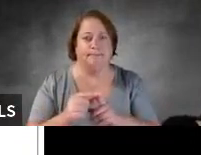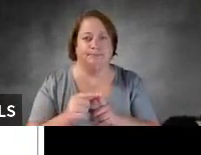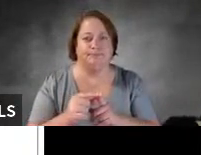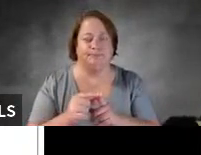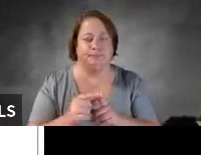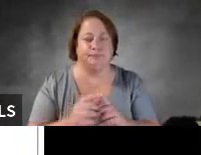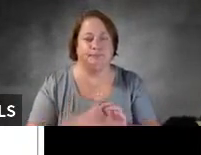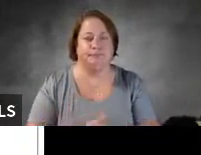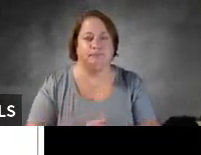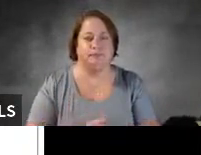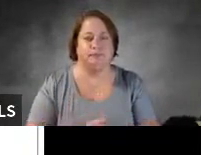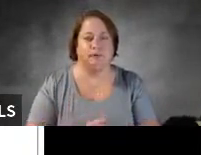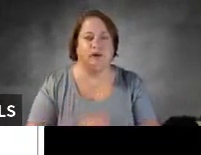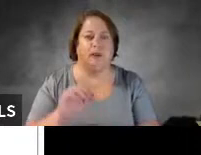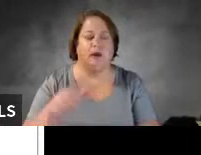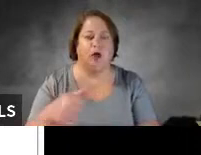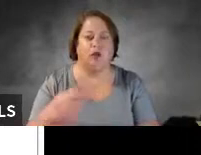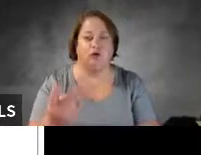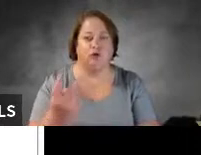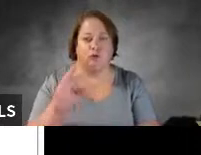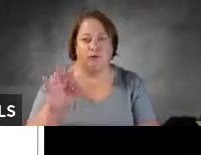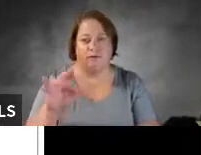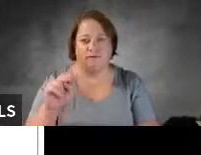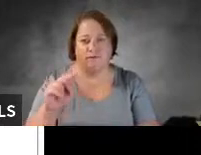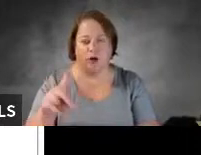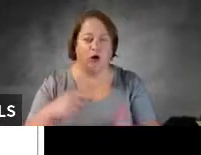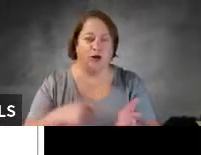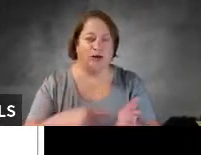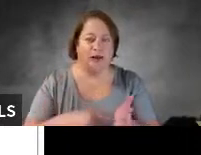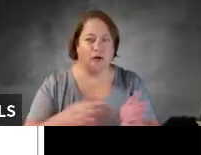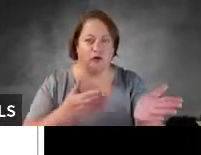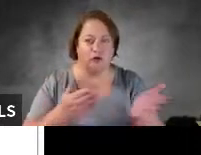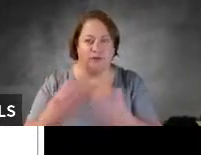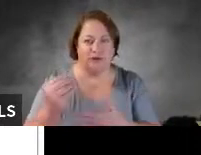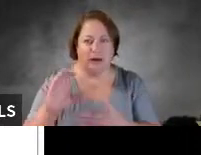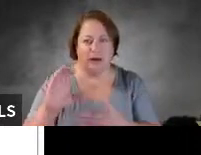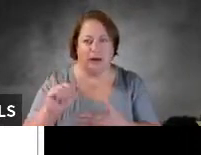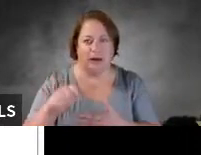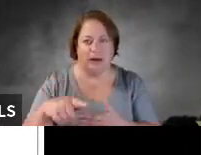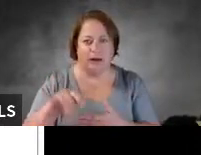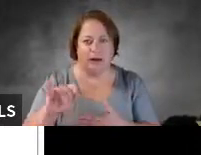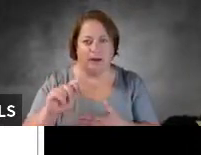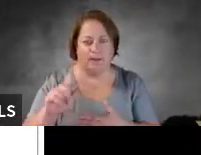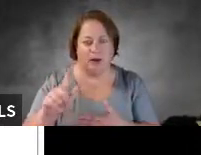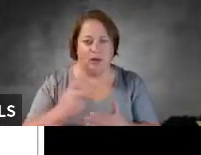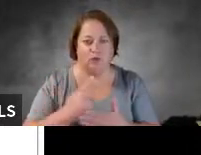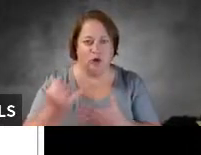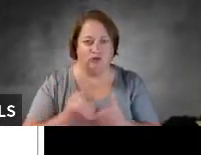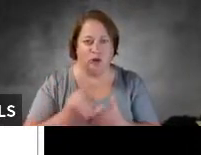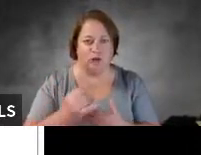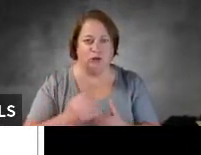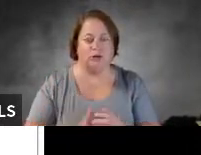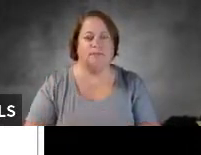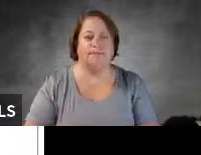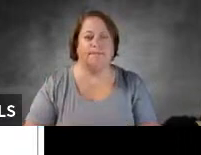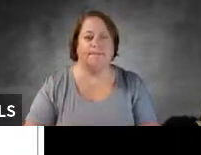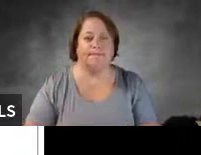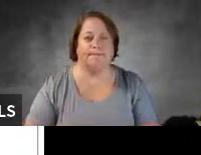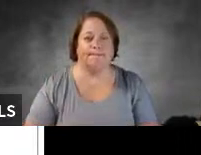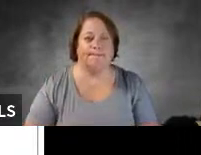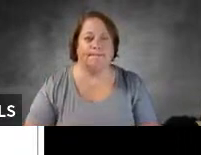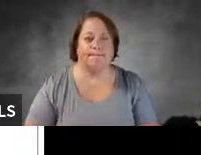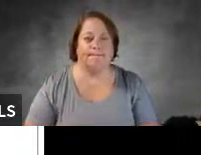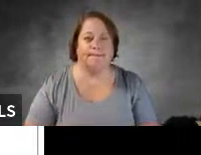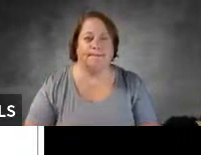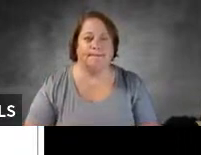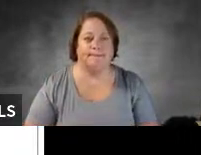as you do. The other two funds are debt service and capital projects. So we'll talk about capital projects. So next slide, please.